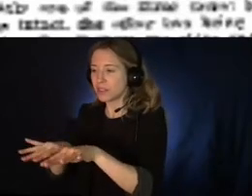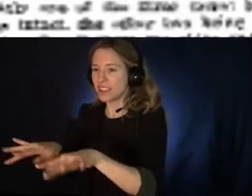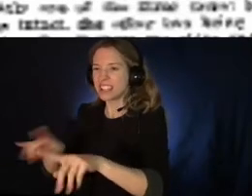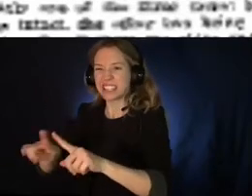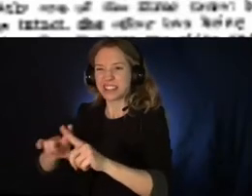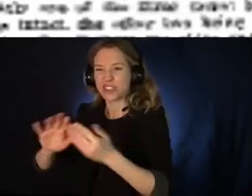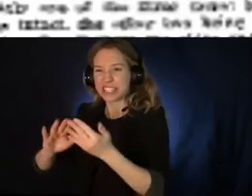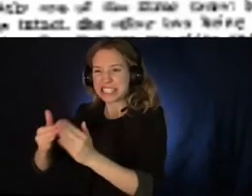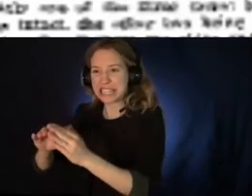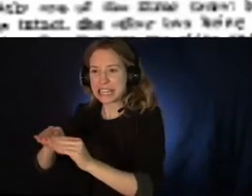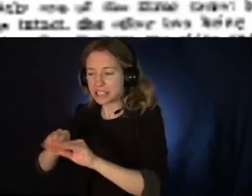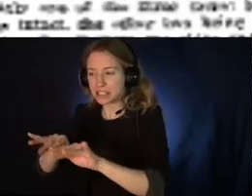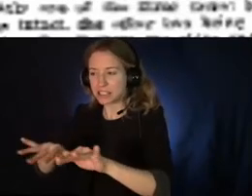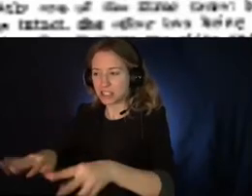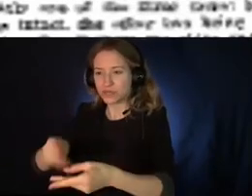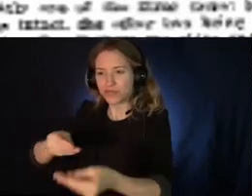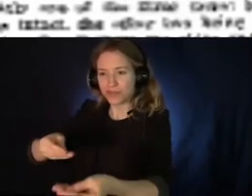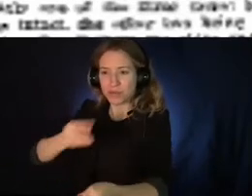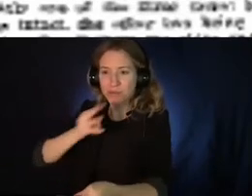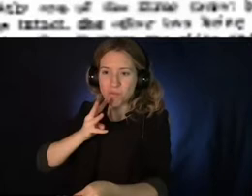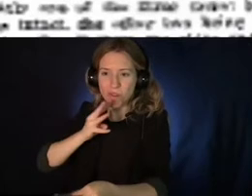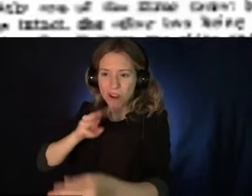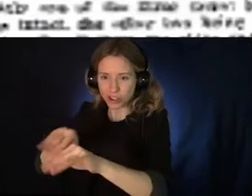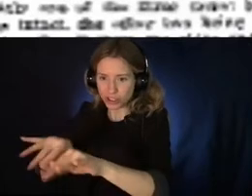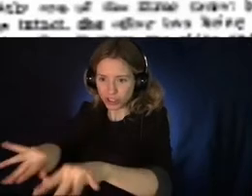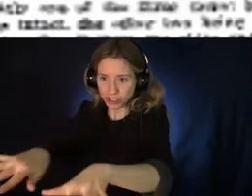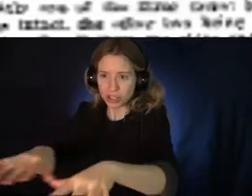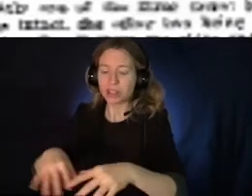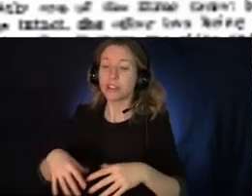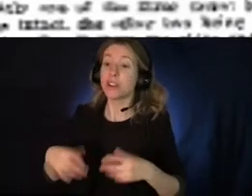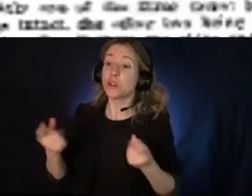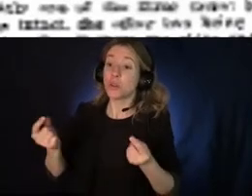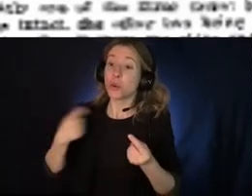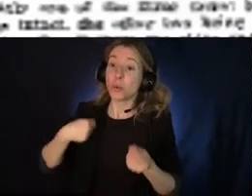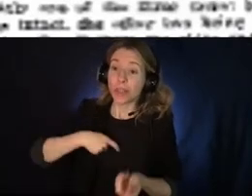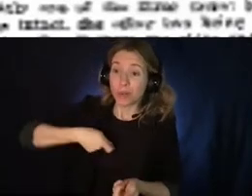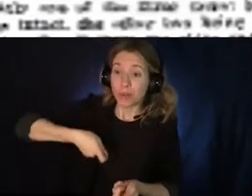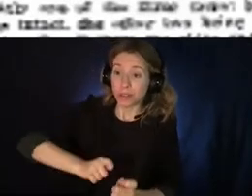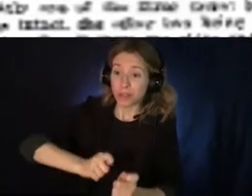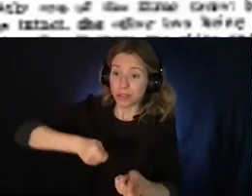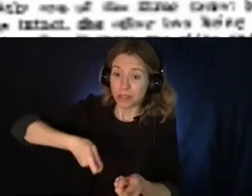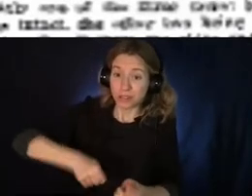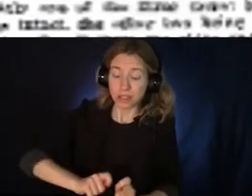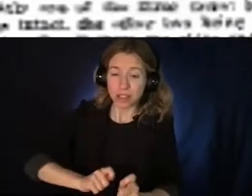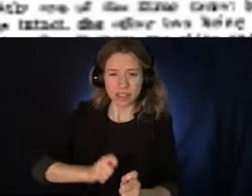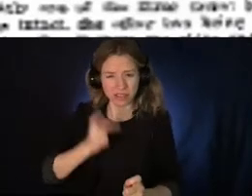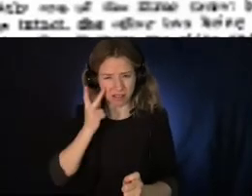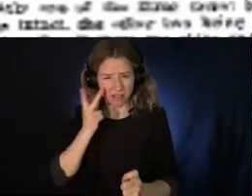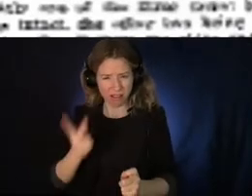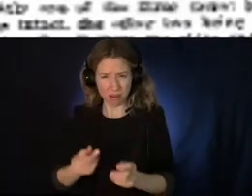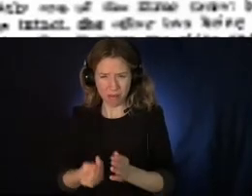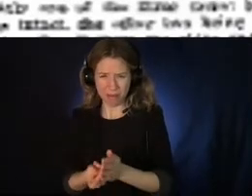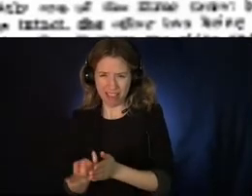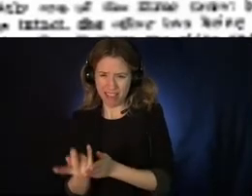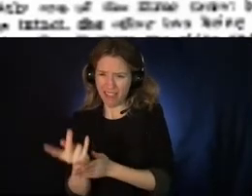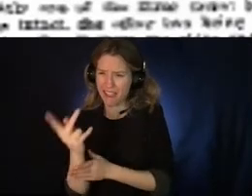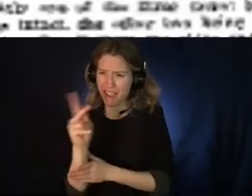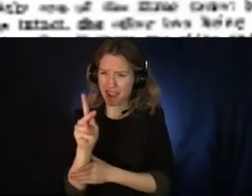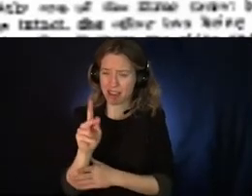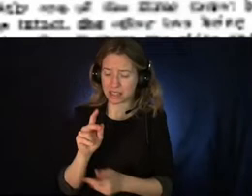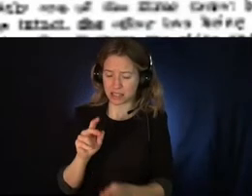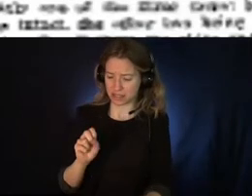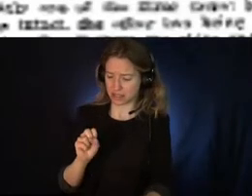things that floated to the surface, and it resembled Sargasso seaweed. And so